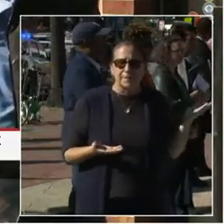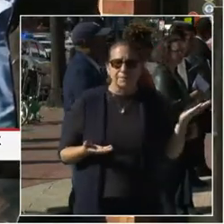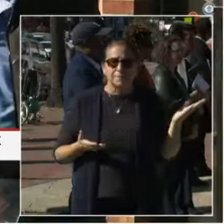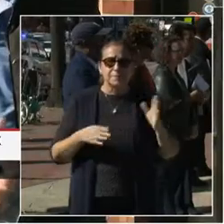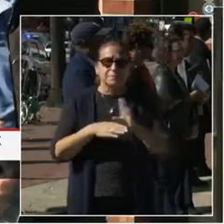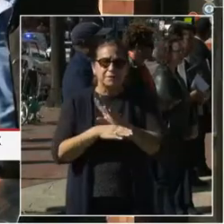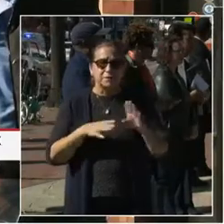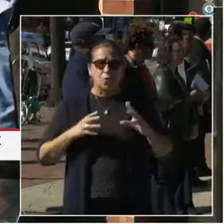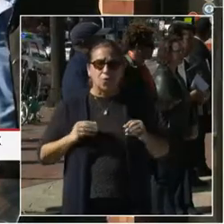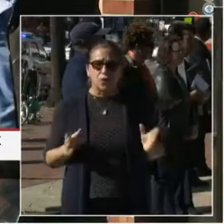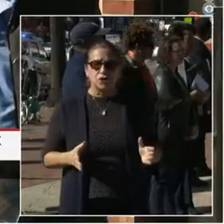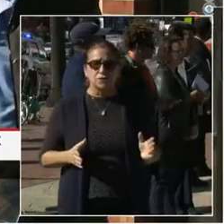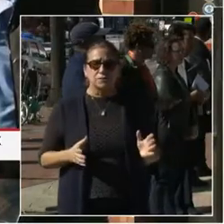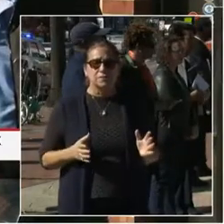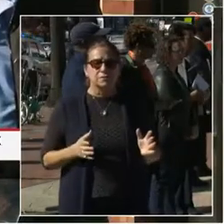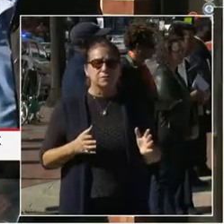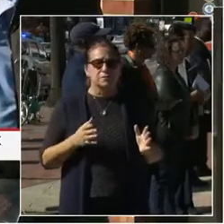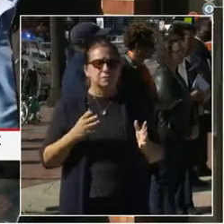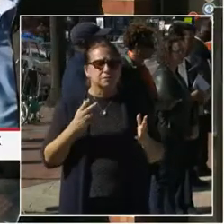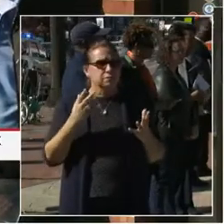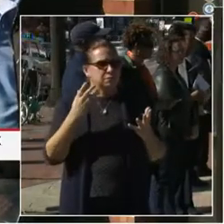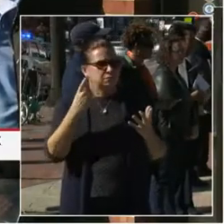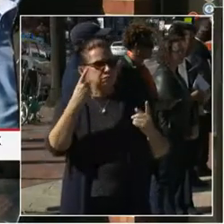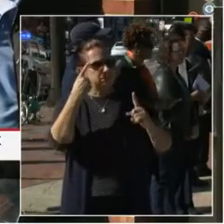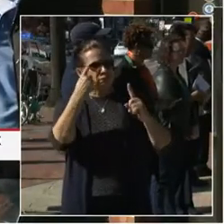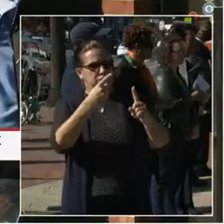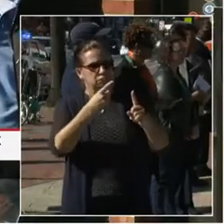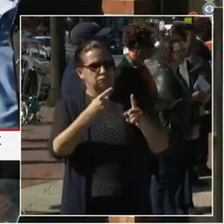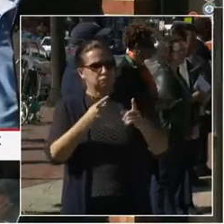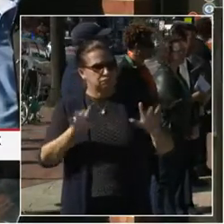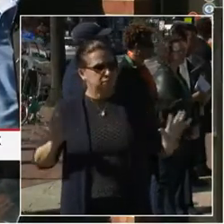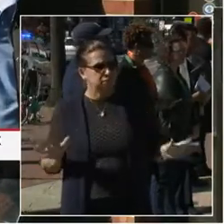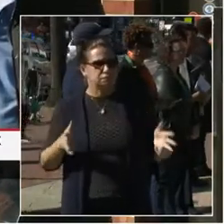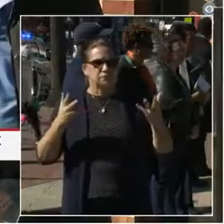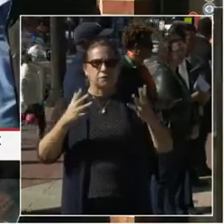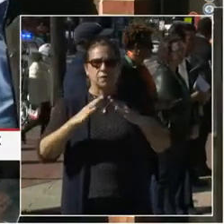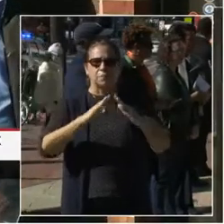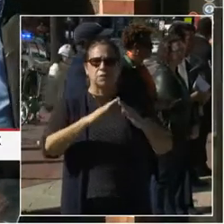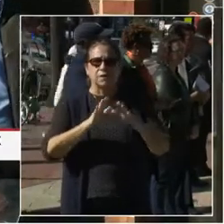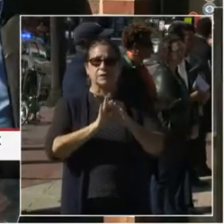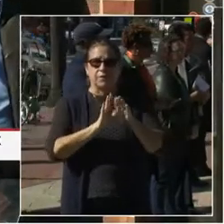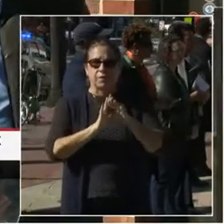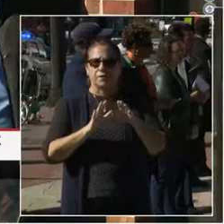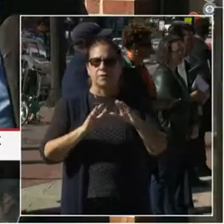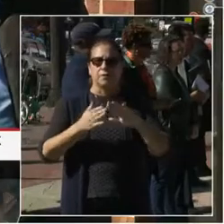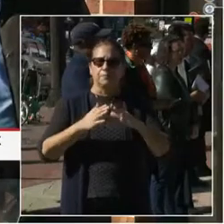I mentioned a lot of different ways that you all can help and that we're going to help. And we have those all posted